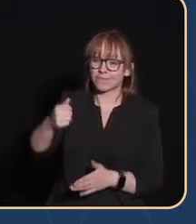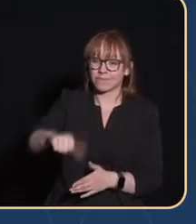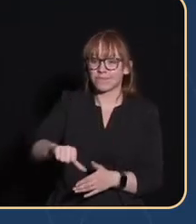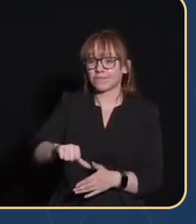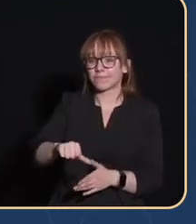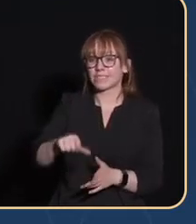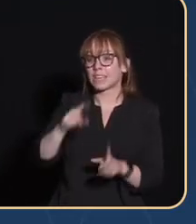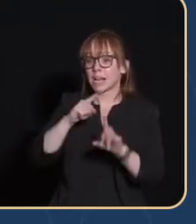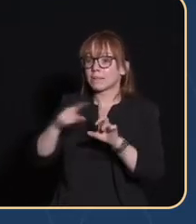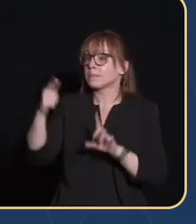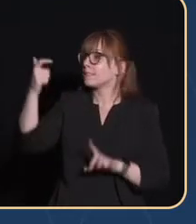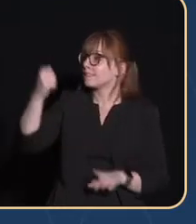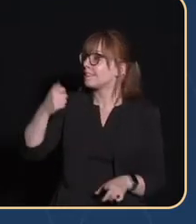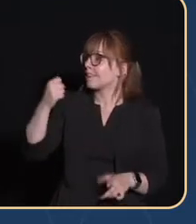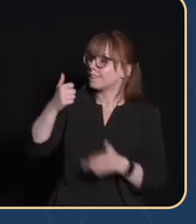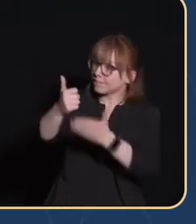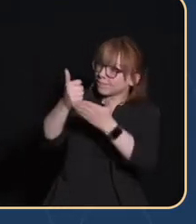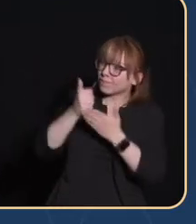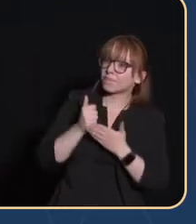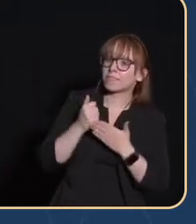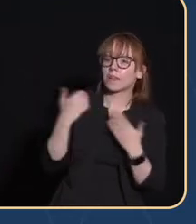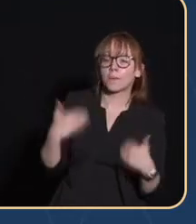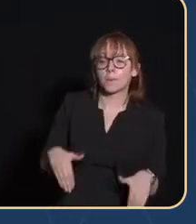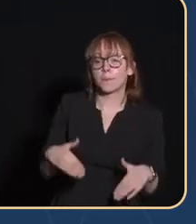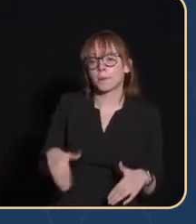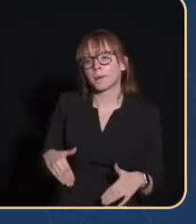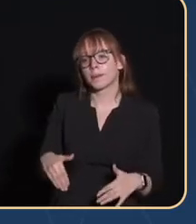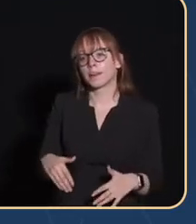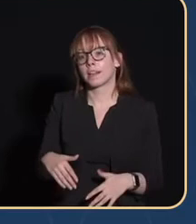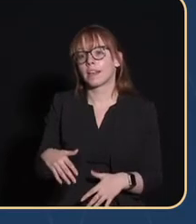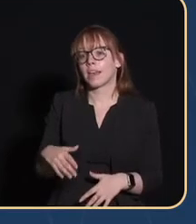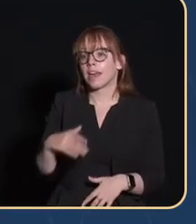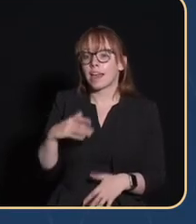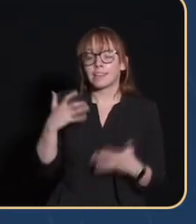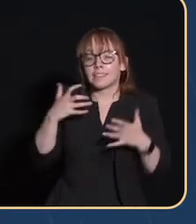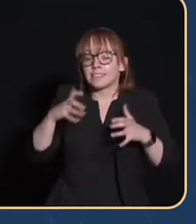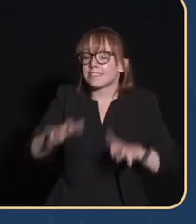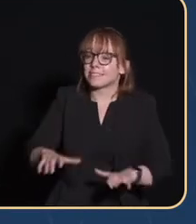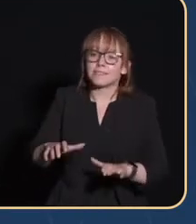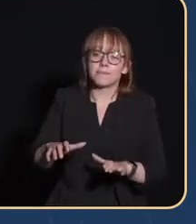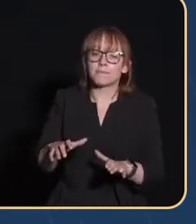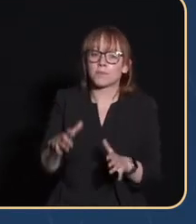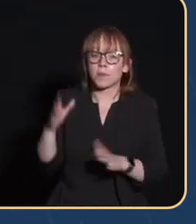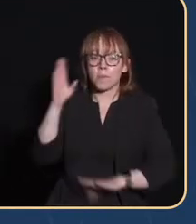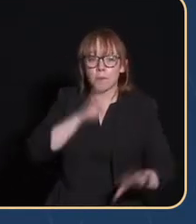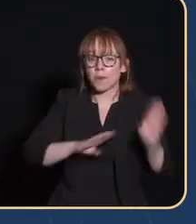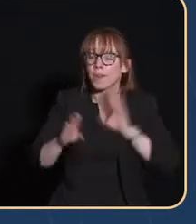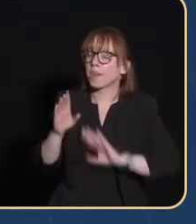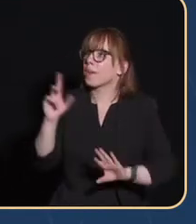outside of school without the stress of wondering how I'm going to make ends meet. It really has been a blessing that I wasn't expecting to